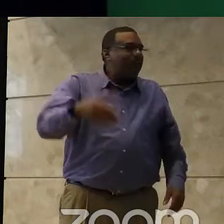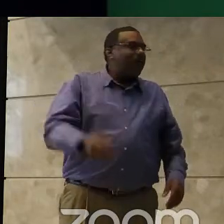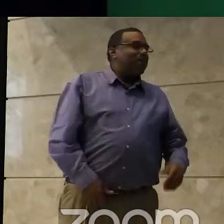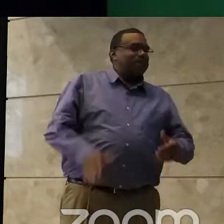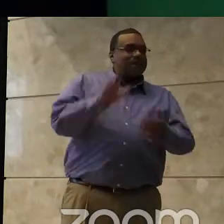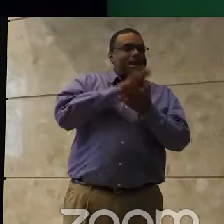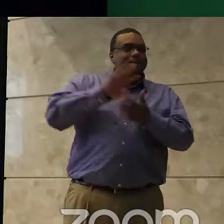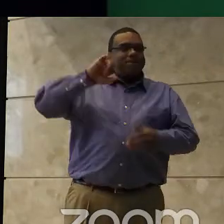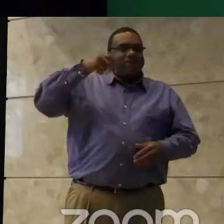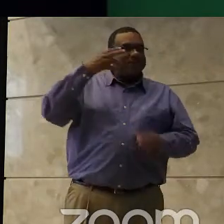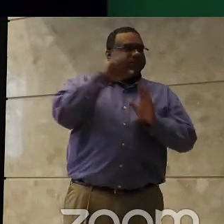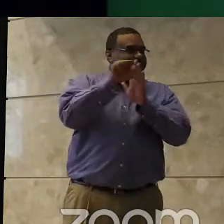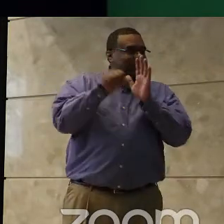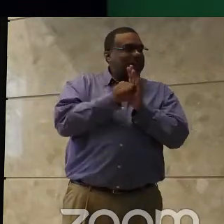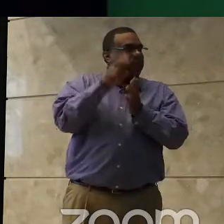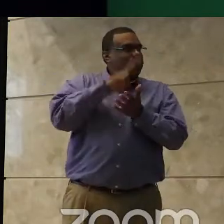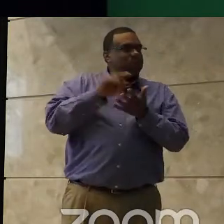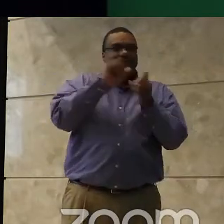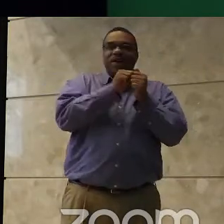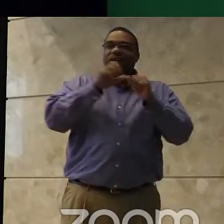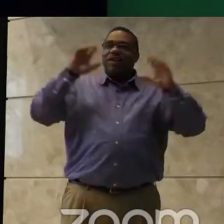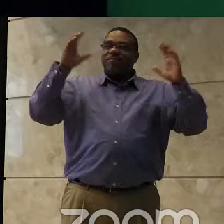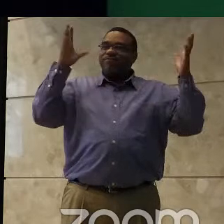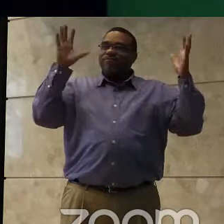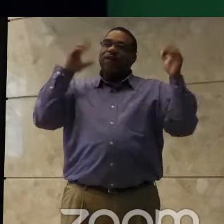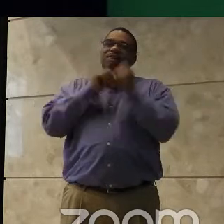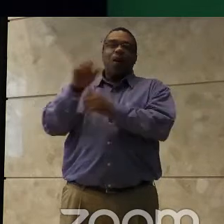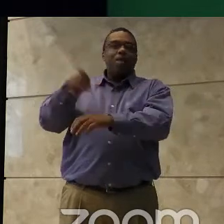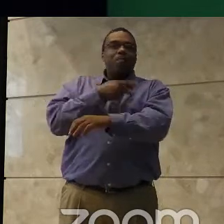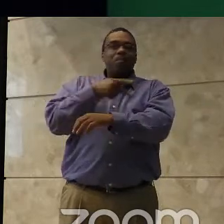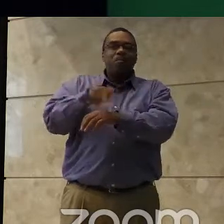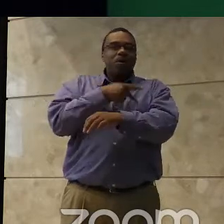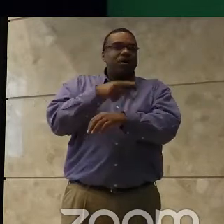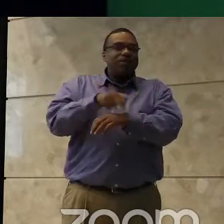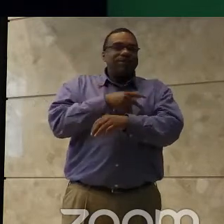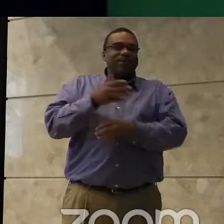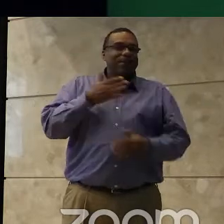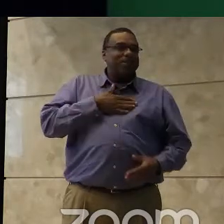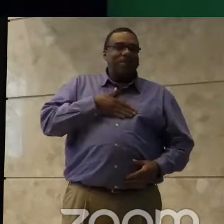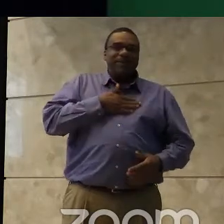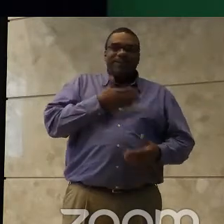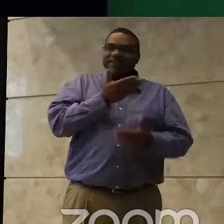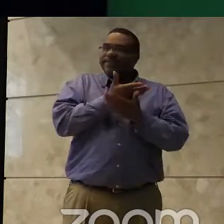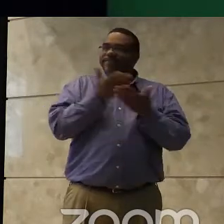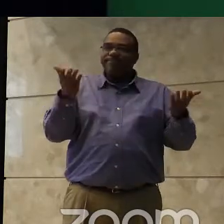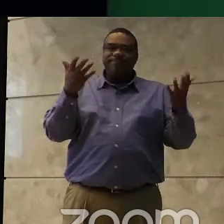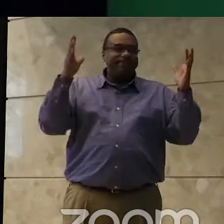University. A round of applause for poetry, please. A round of applause.